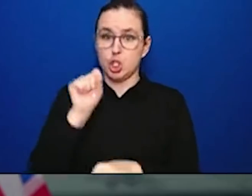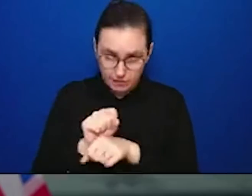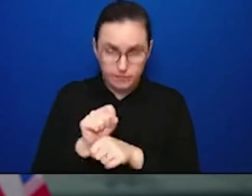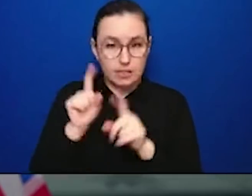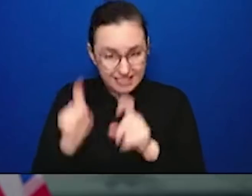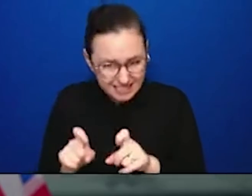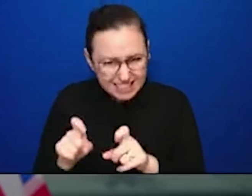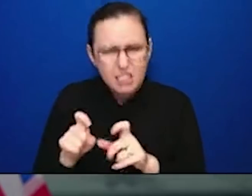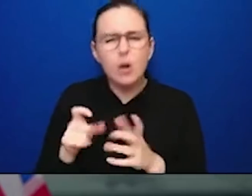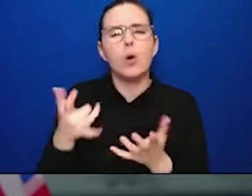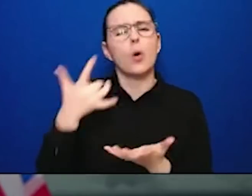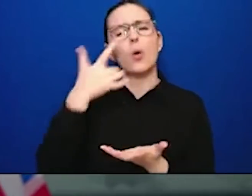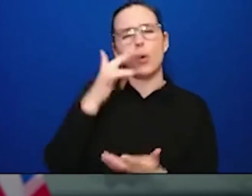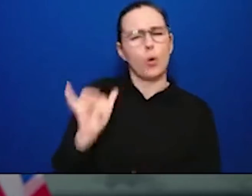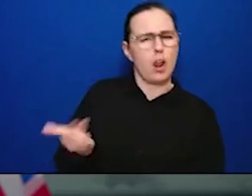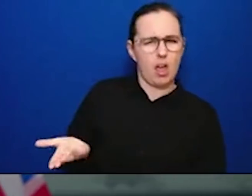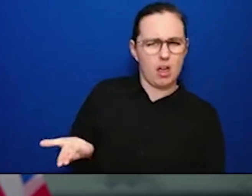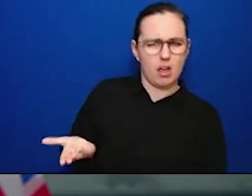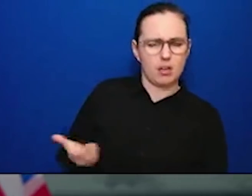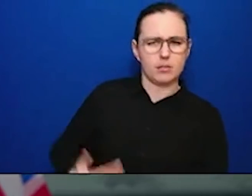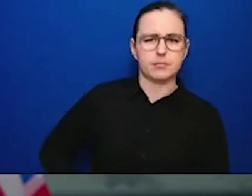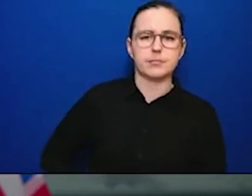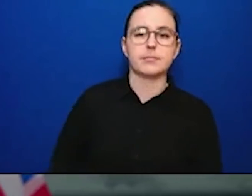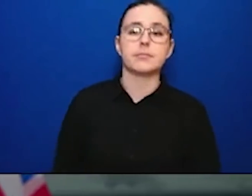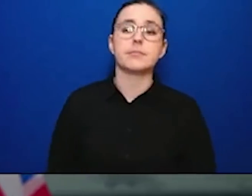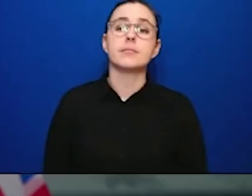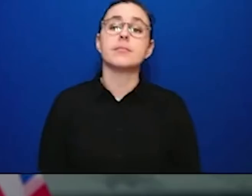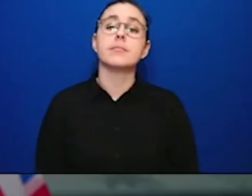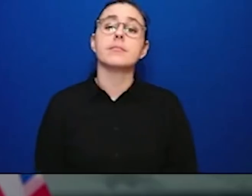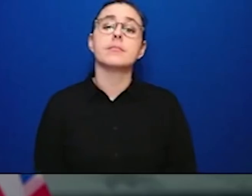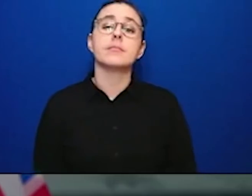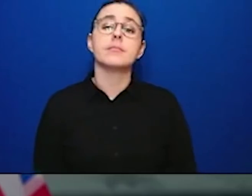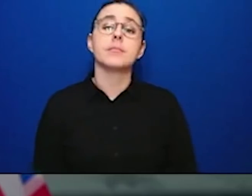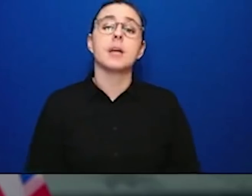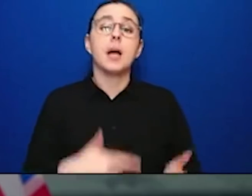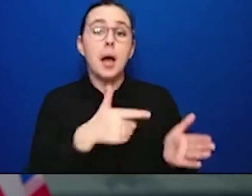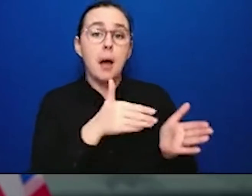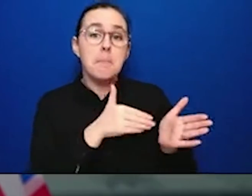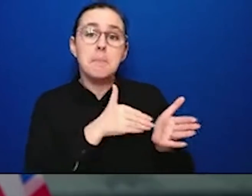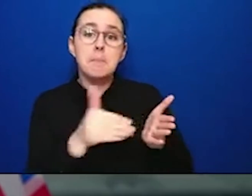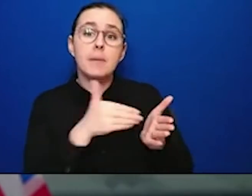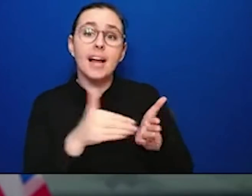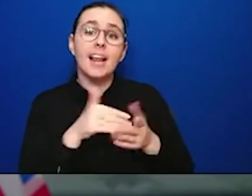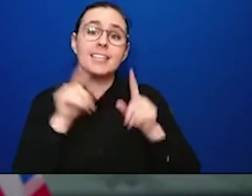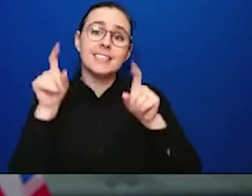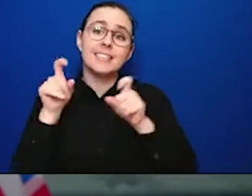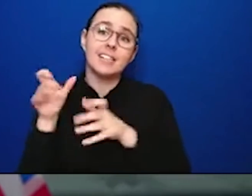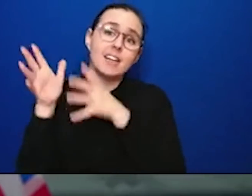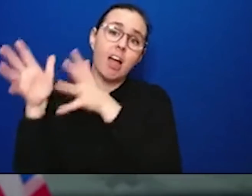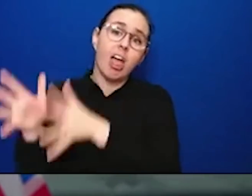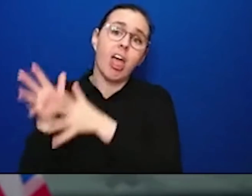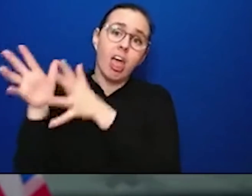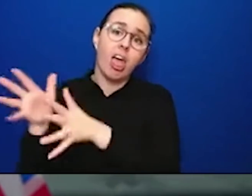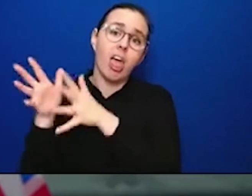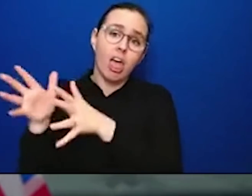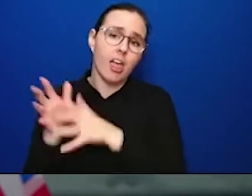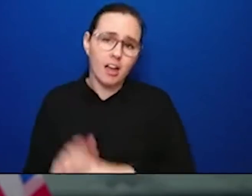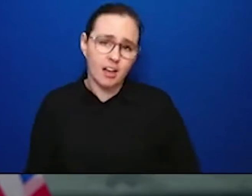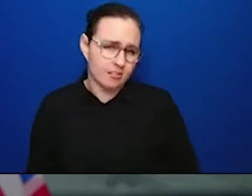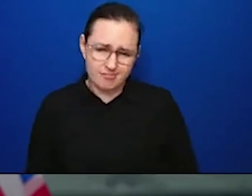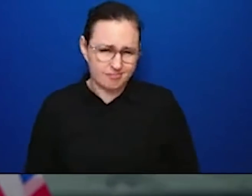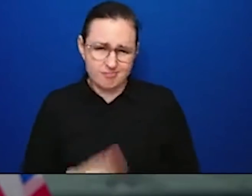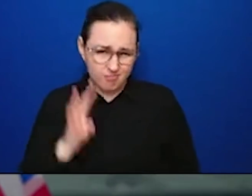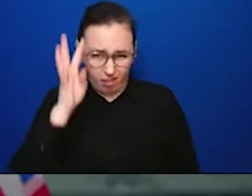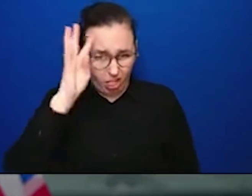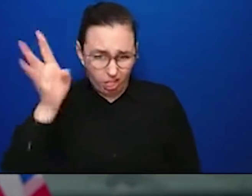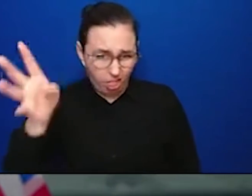That is an urban myth that there's millions of rapid tests in a warehouse somewhere. We have made rapid tests in their various